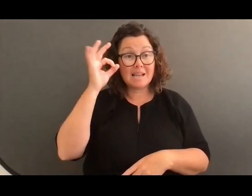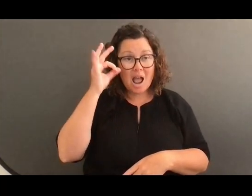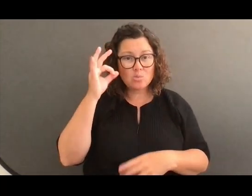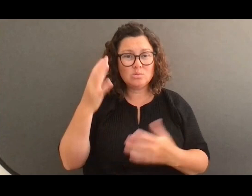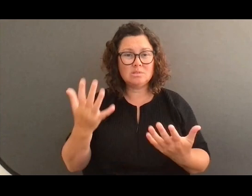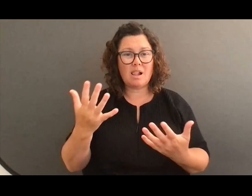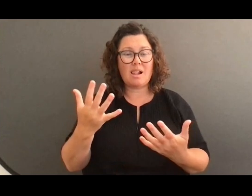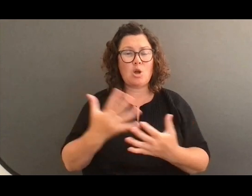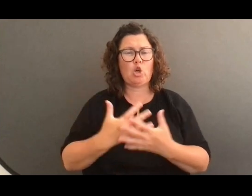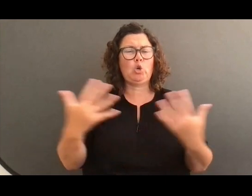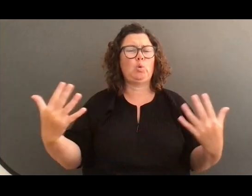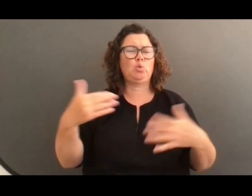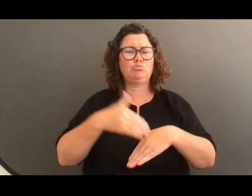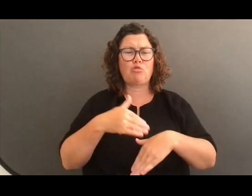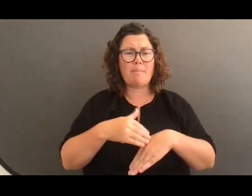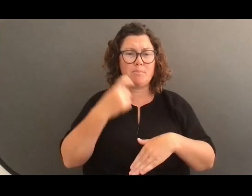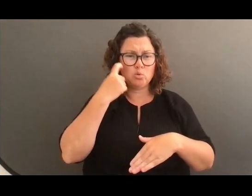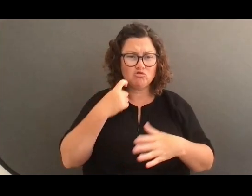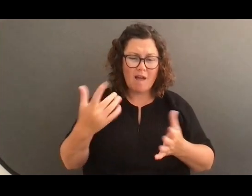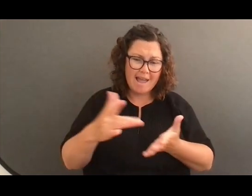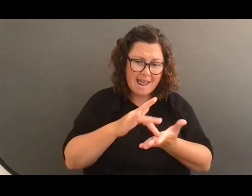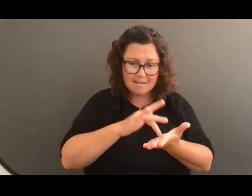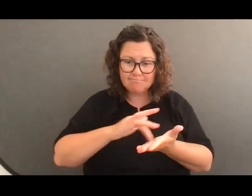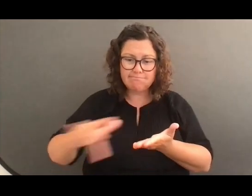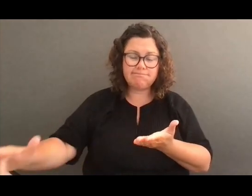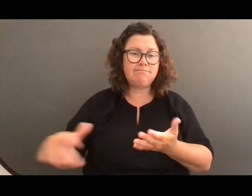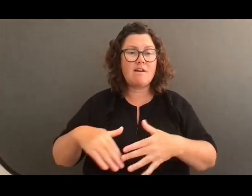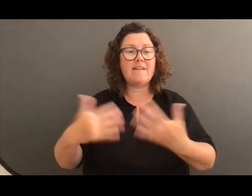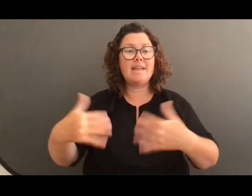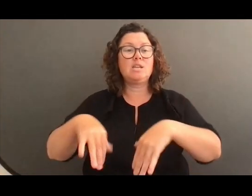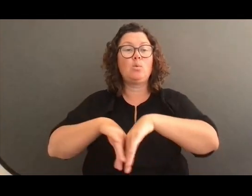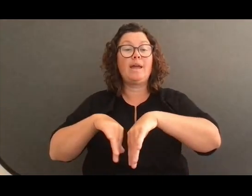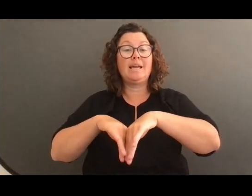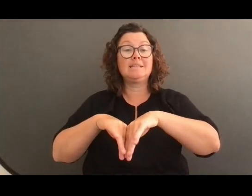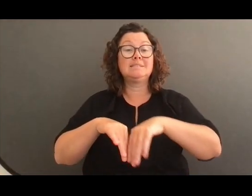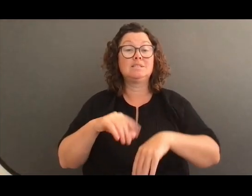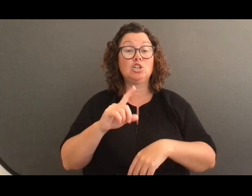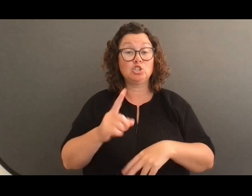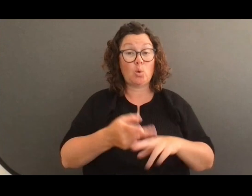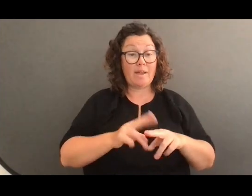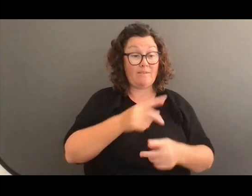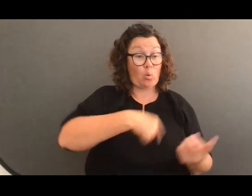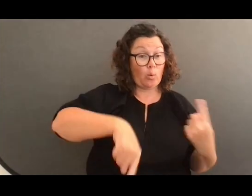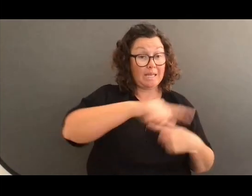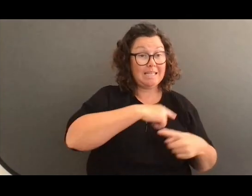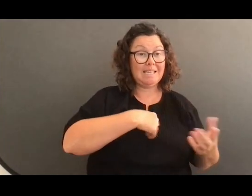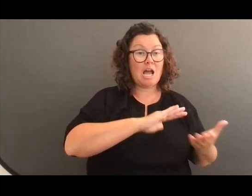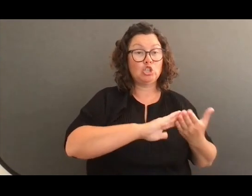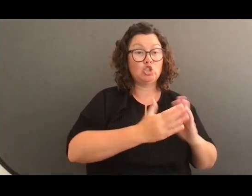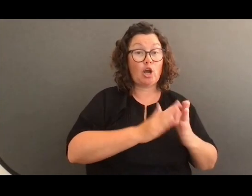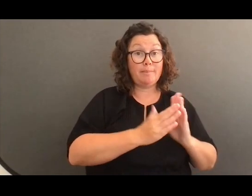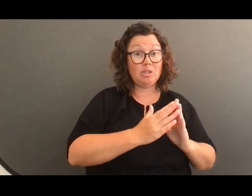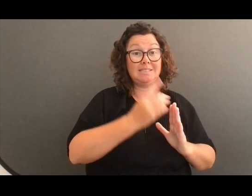on either a large scale level or a small level, that's really important in terms of the process of getting to heal country.